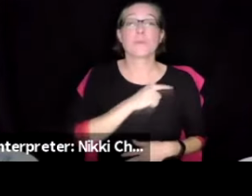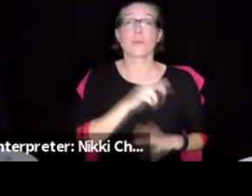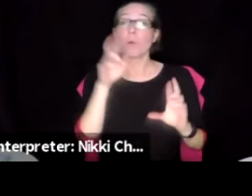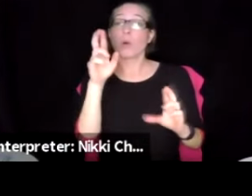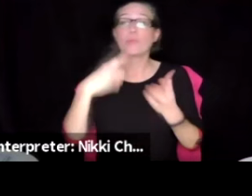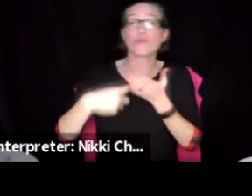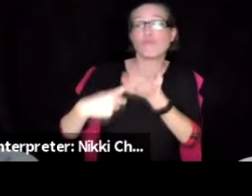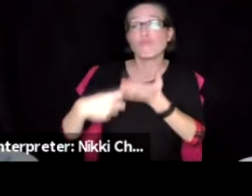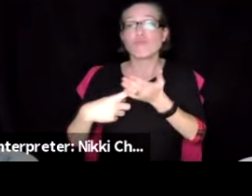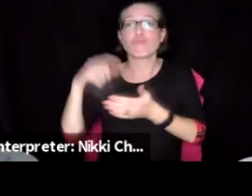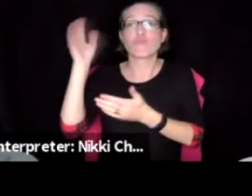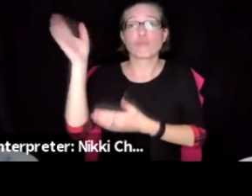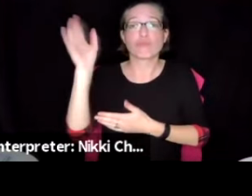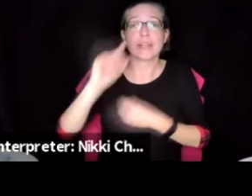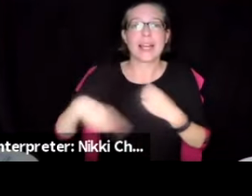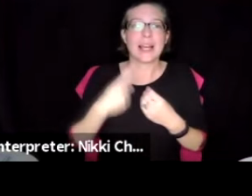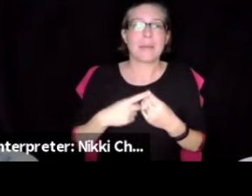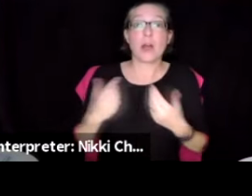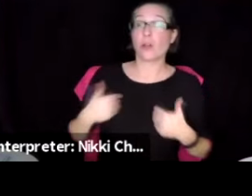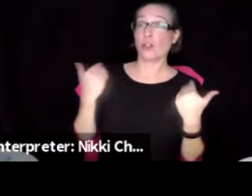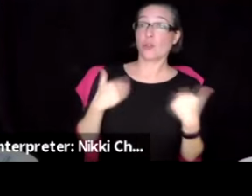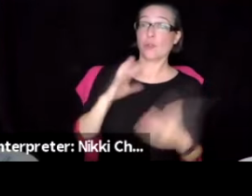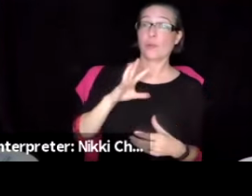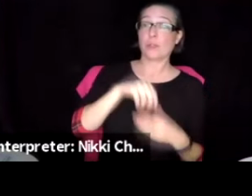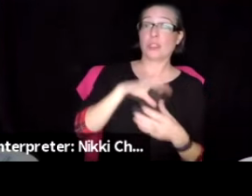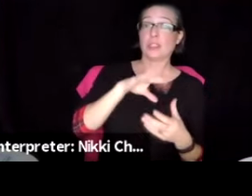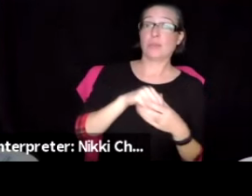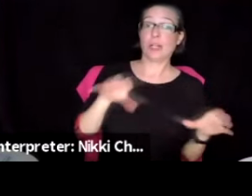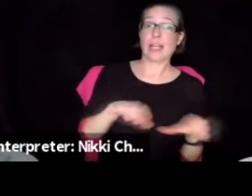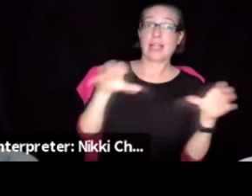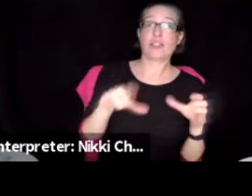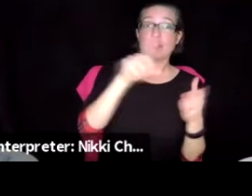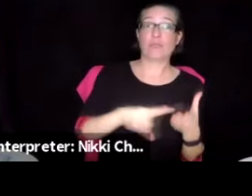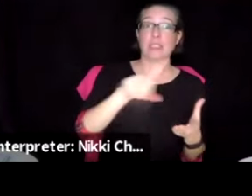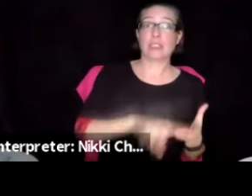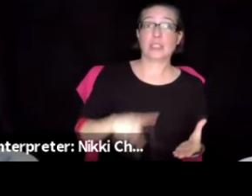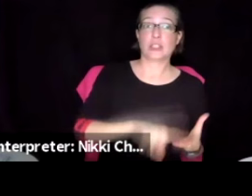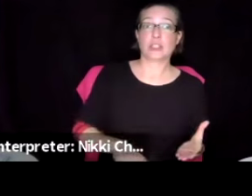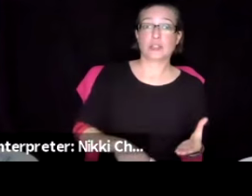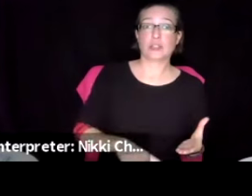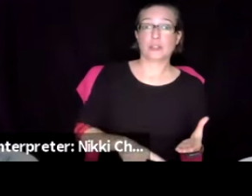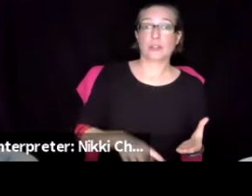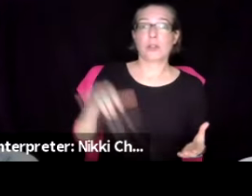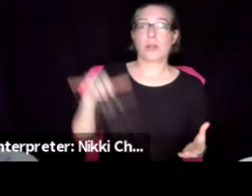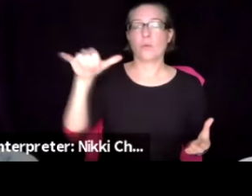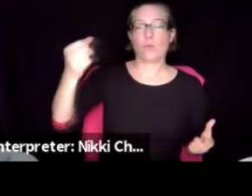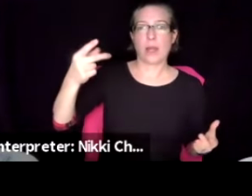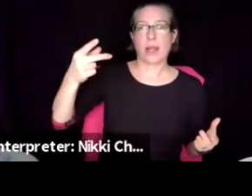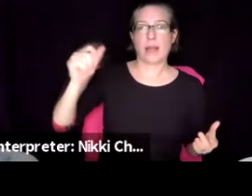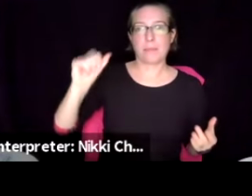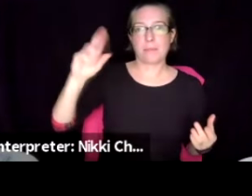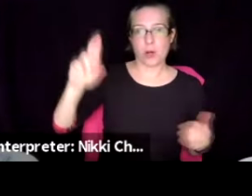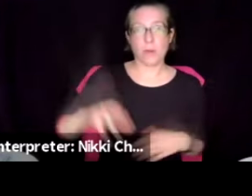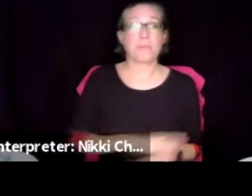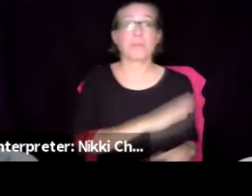about what Youth Participatory Action Research, or YPAR, is, what young people and youth-serving organizations